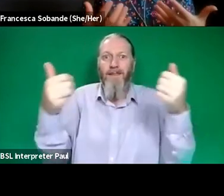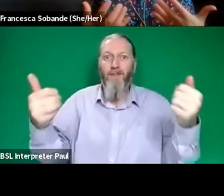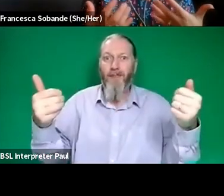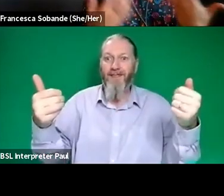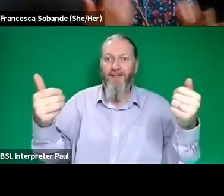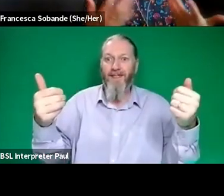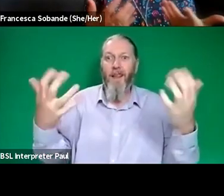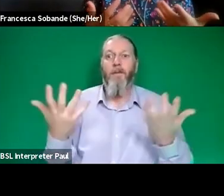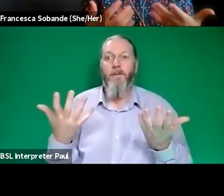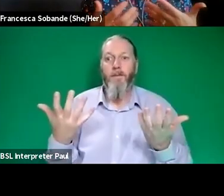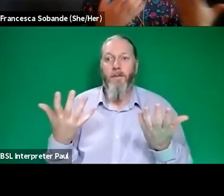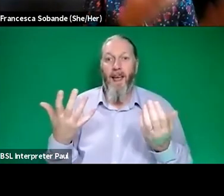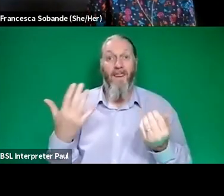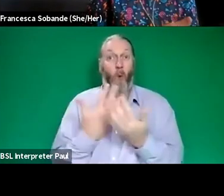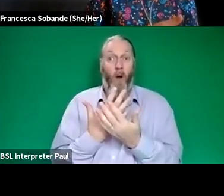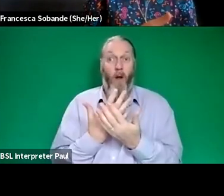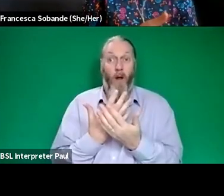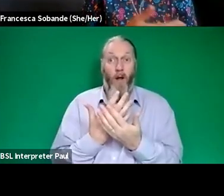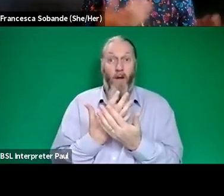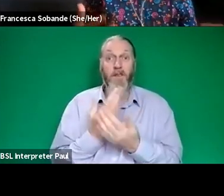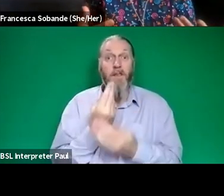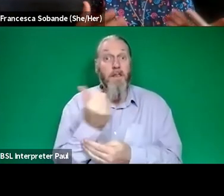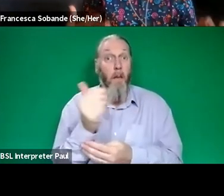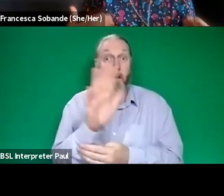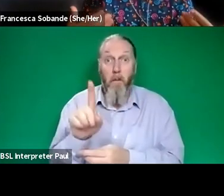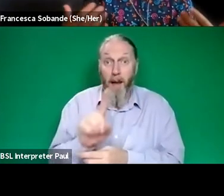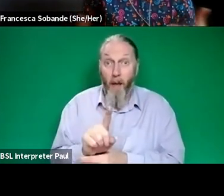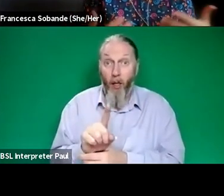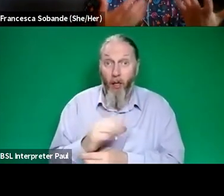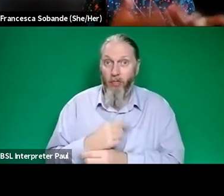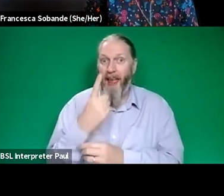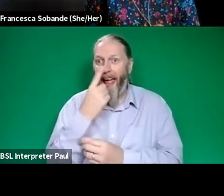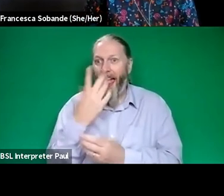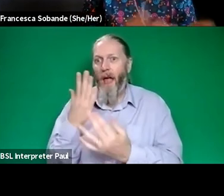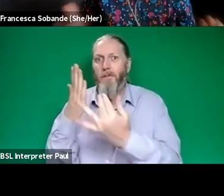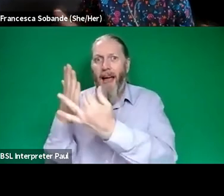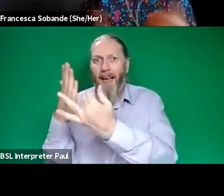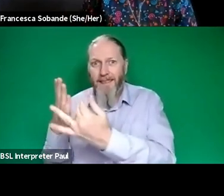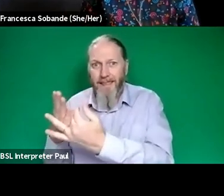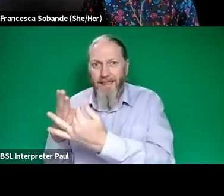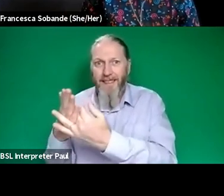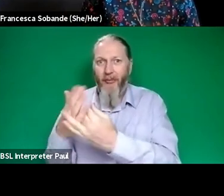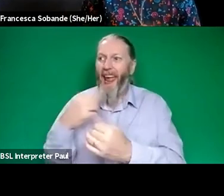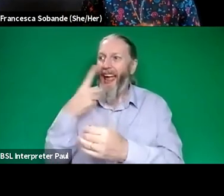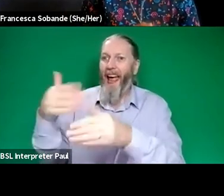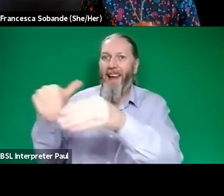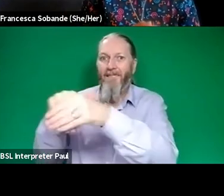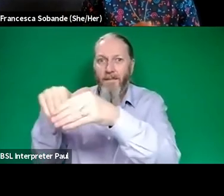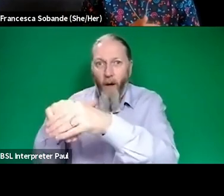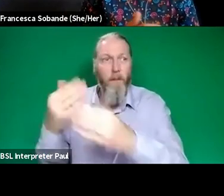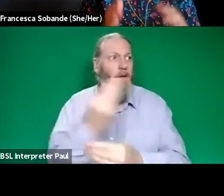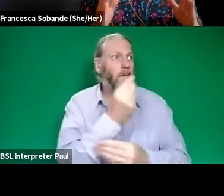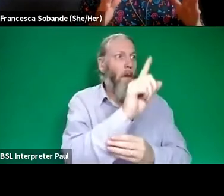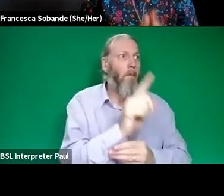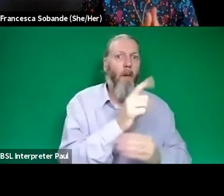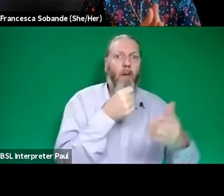spaces that are available to some people, there will always be issues in terms of being able to participate in them for others. So something I think we